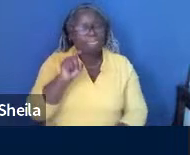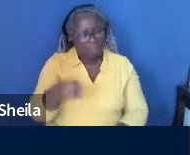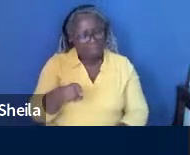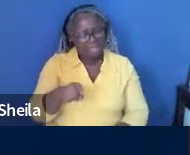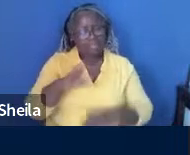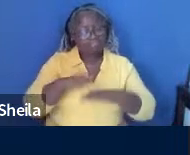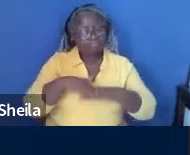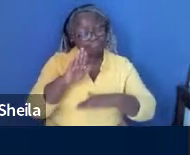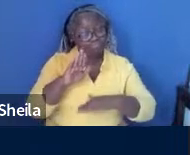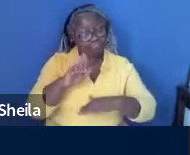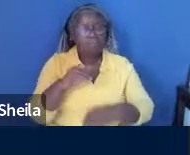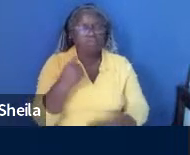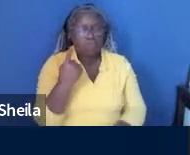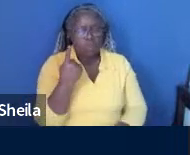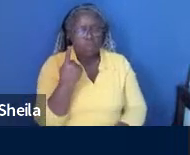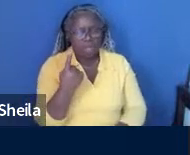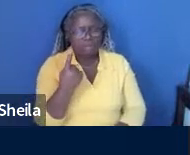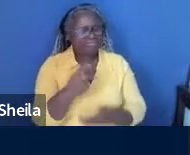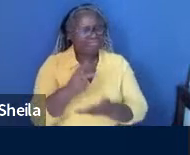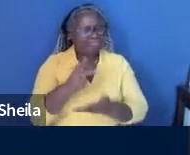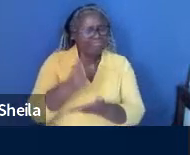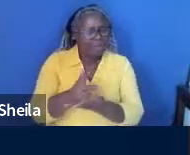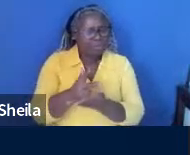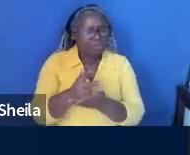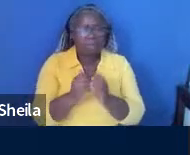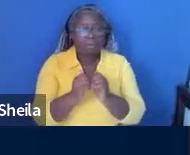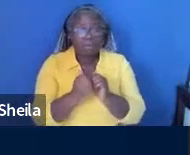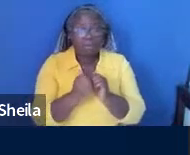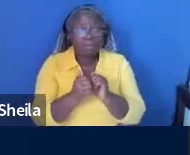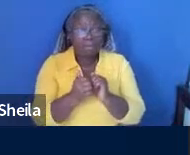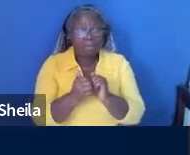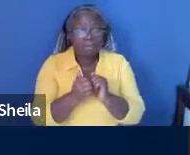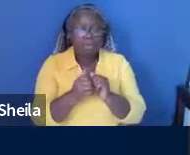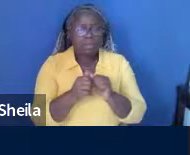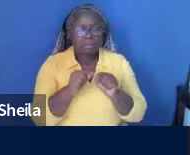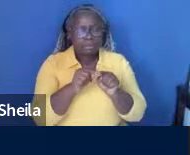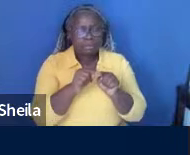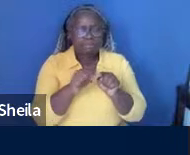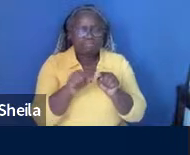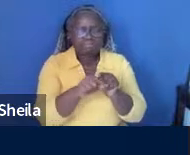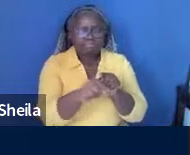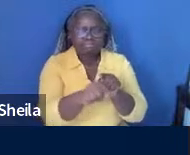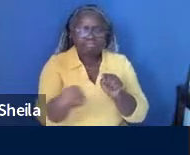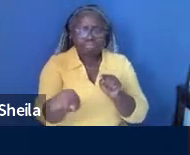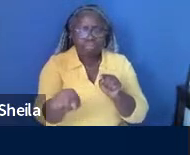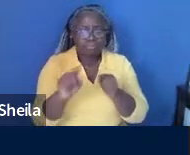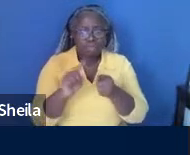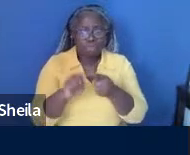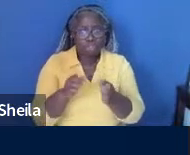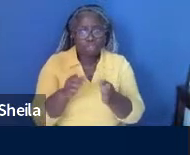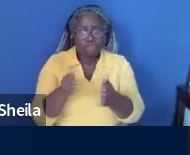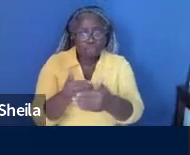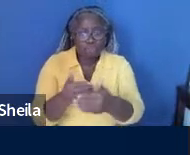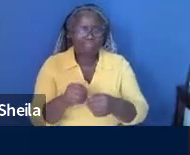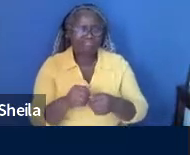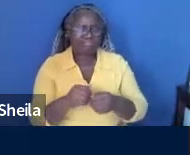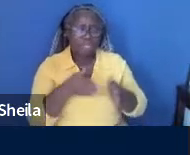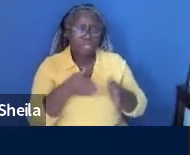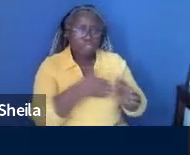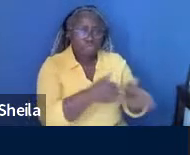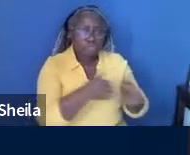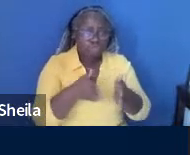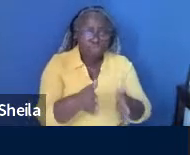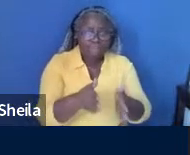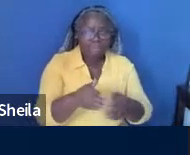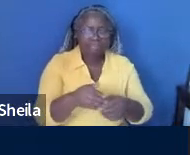elements, including passenger loading zones, public streets and sidewalks, public transportation stops and accessible building and